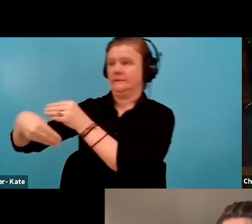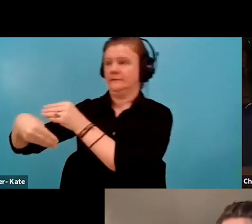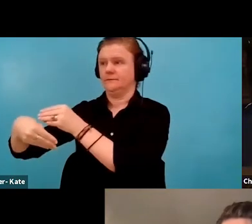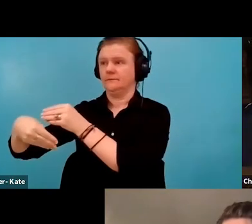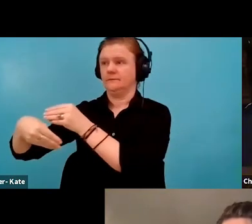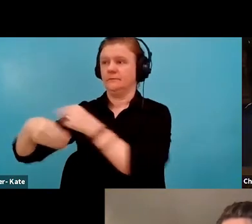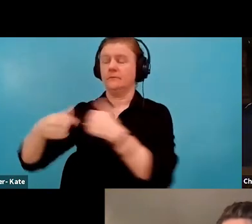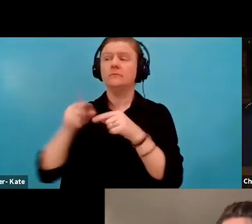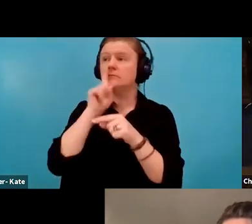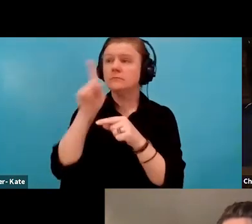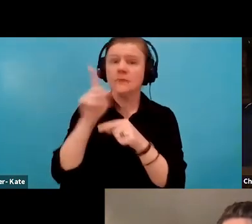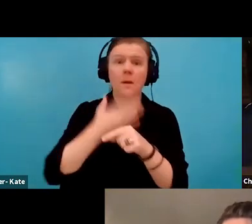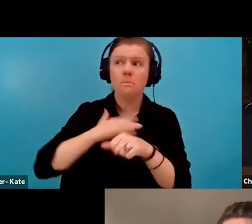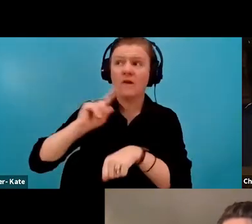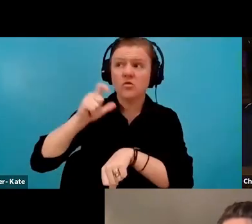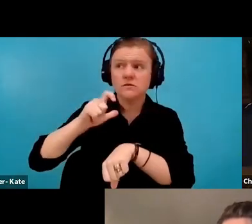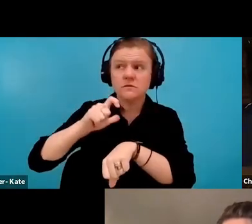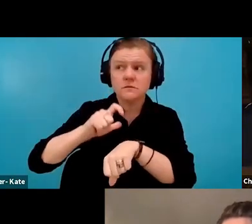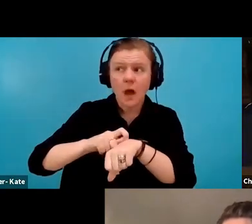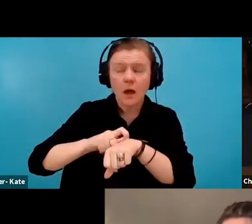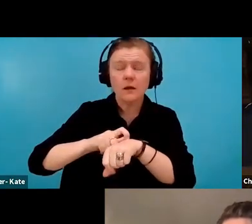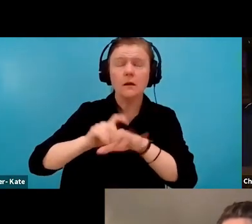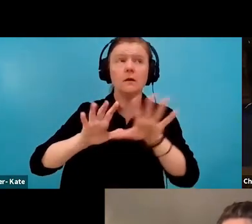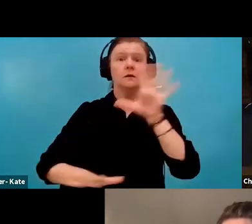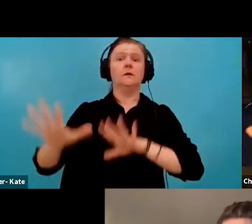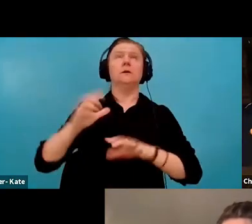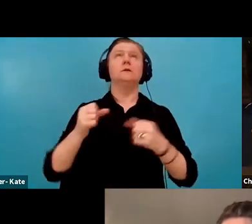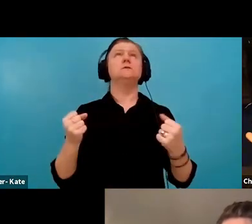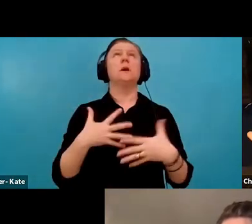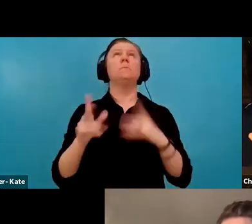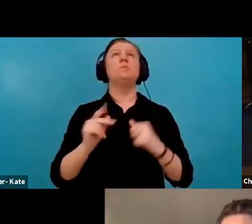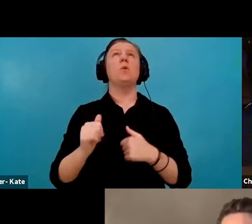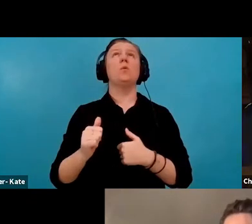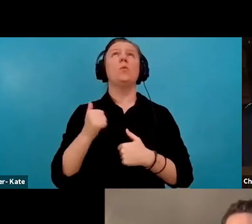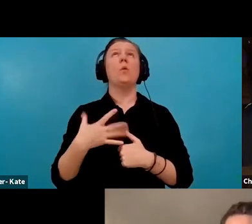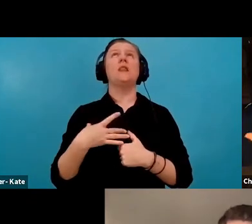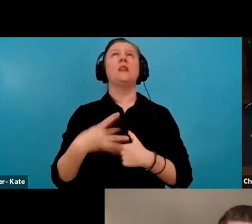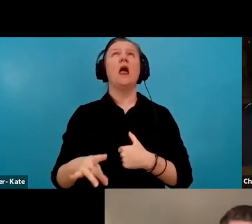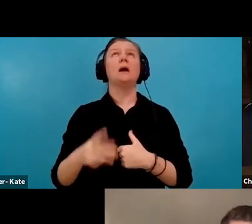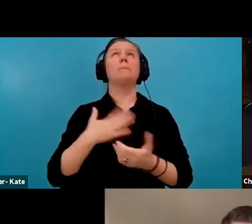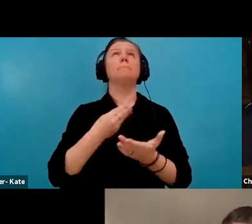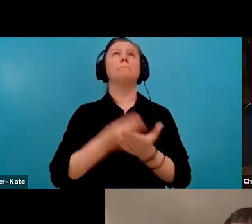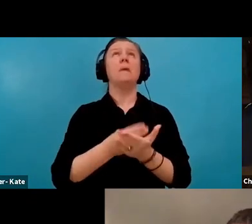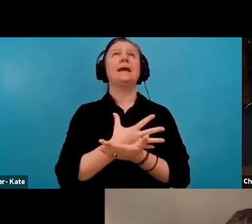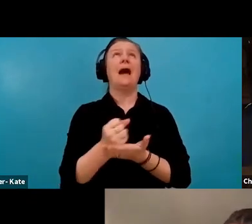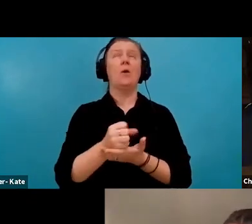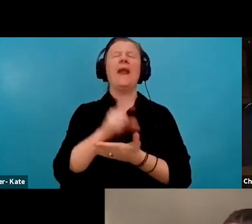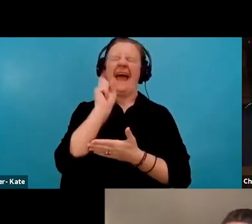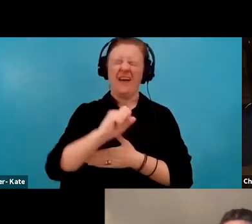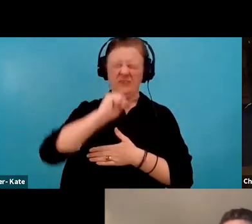going to be a, no one's going to like this and it will be bad, but I'm out of money. You know, it's, this is my problem. I have to do